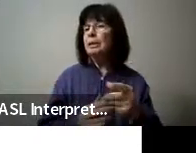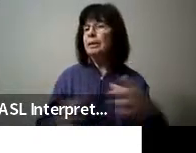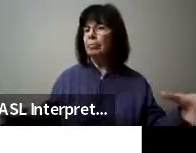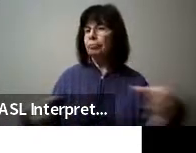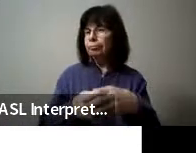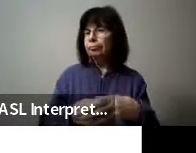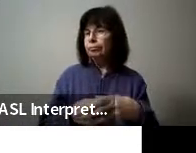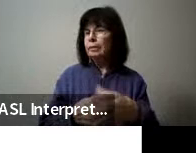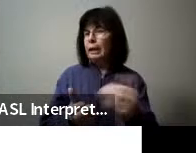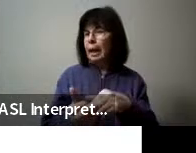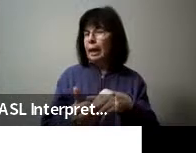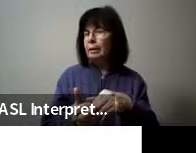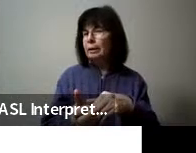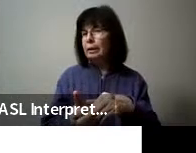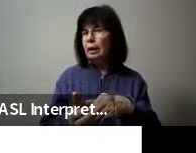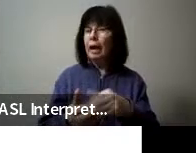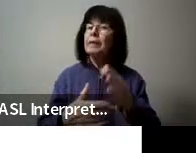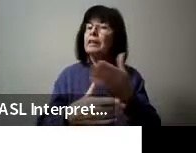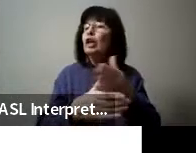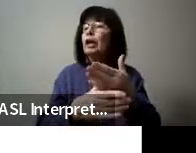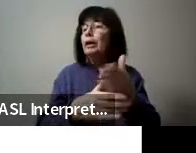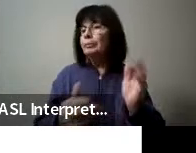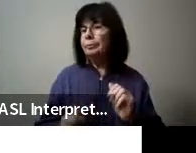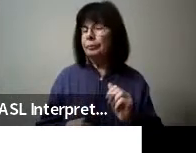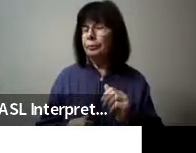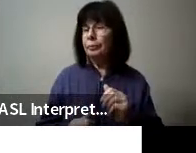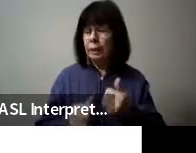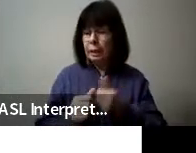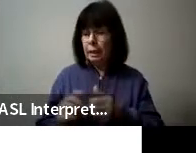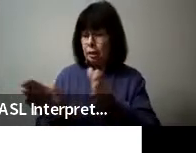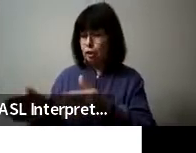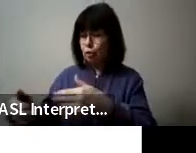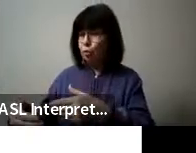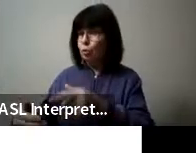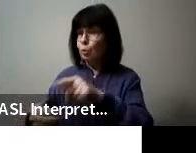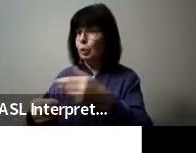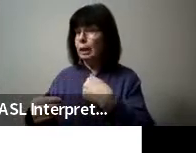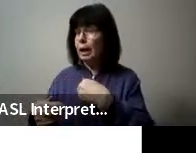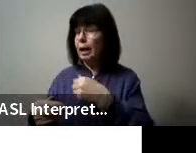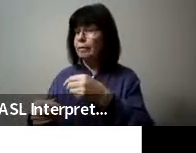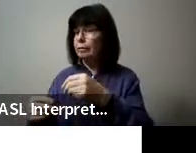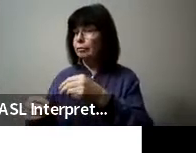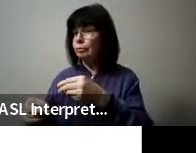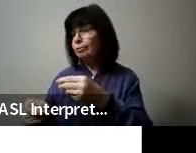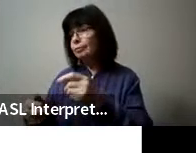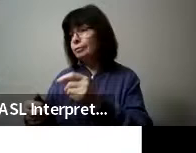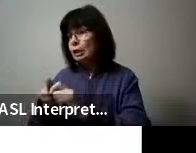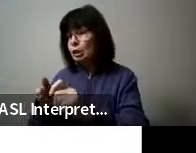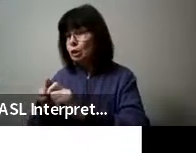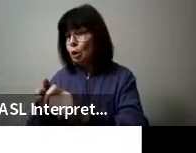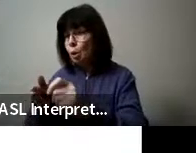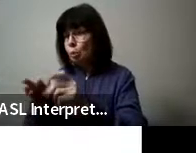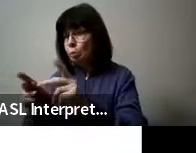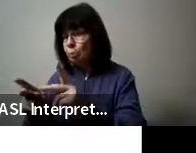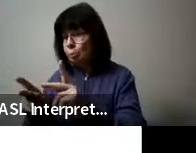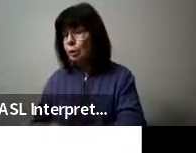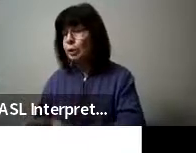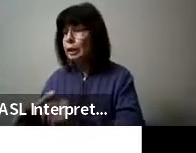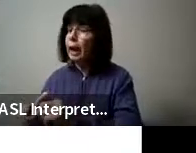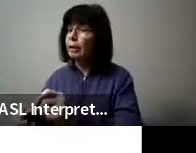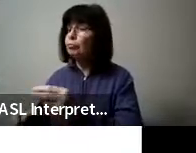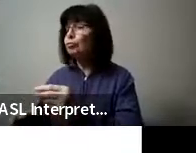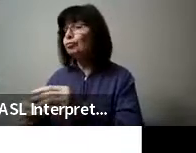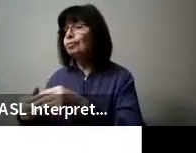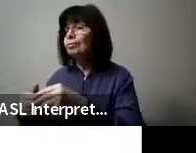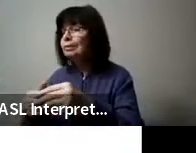quick share outs. Each room will have a facilitator and a note taker, and we're going to ask the